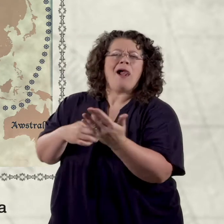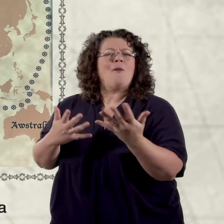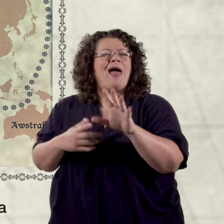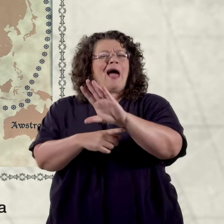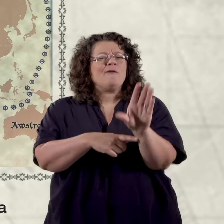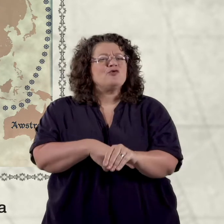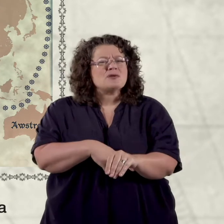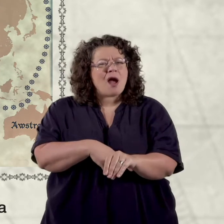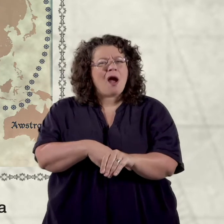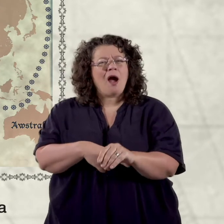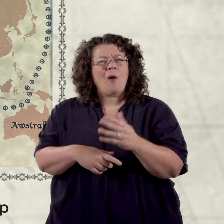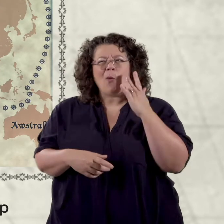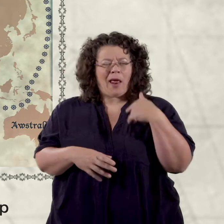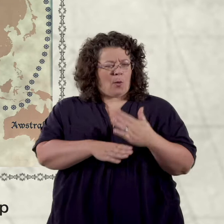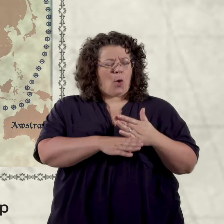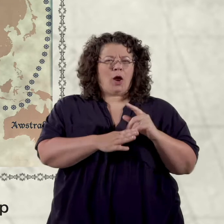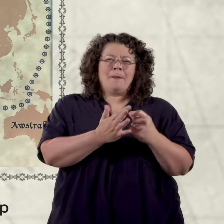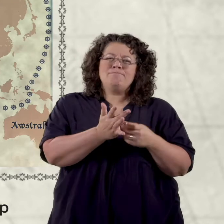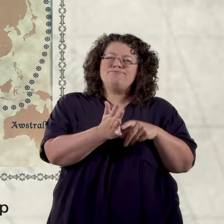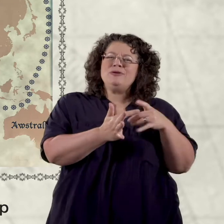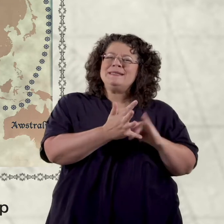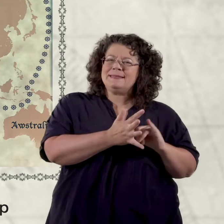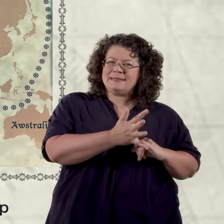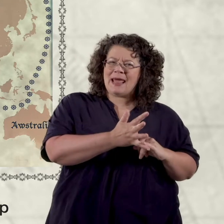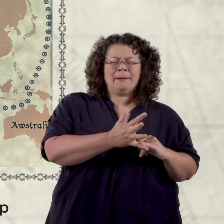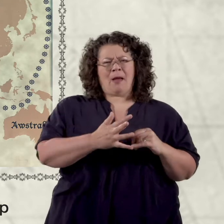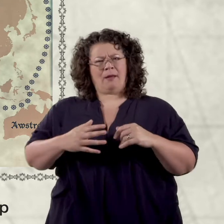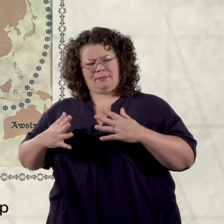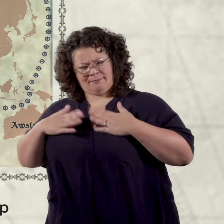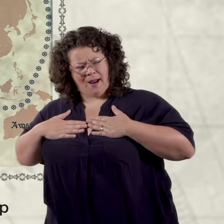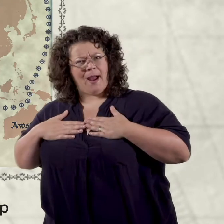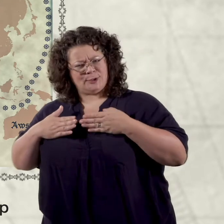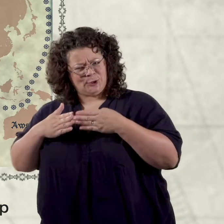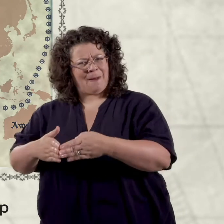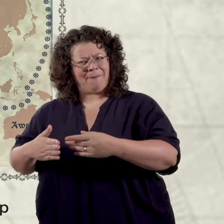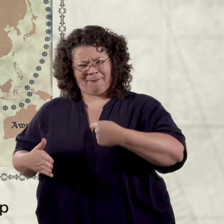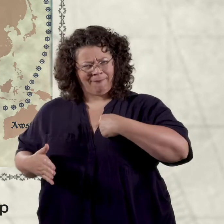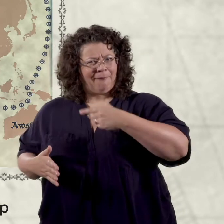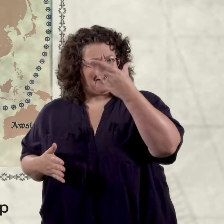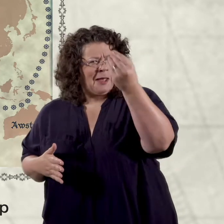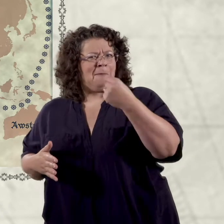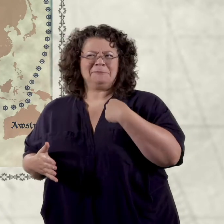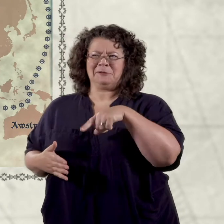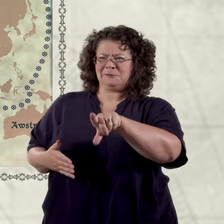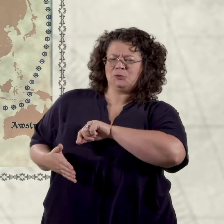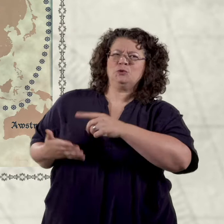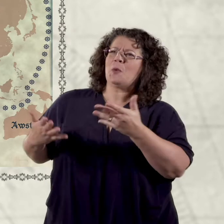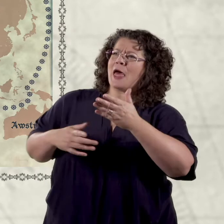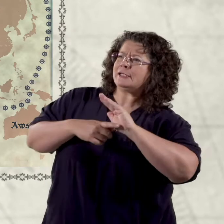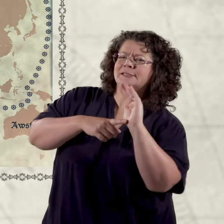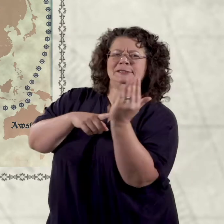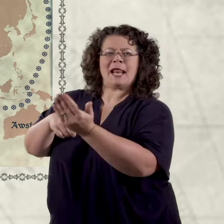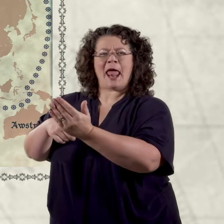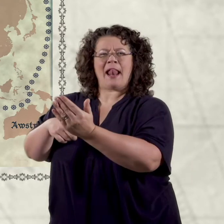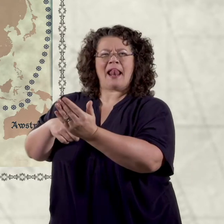to work on the Princess, but now I'm the captain of my own ship. I get to choose where we sail, and I've decided to sail